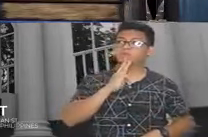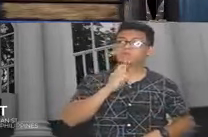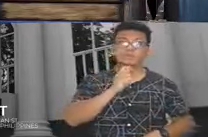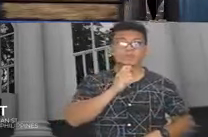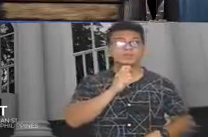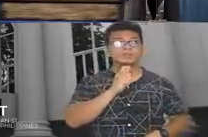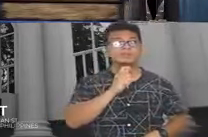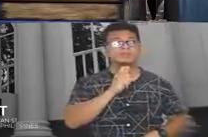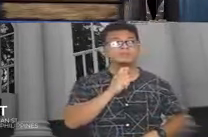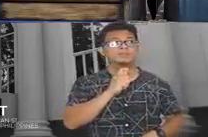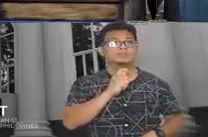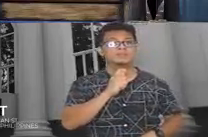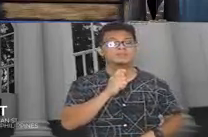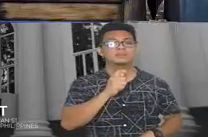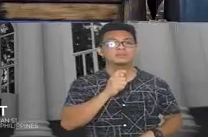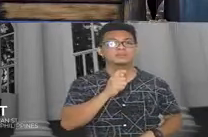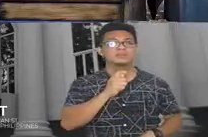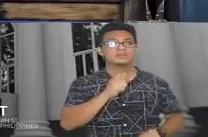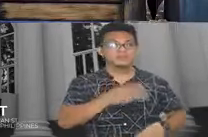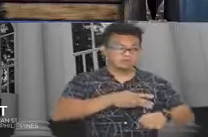You know what happened? Here's what happened.